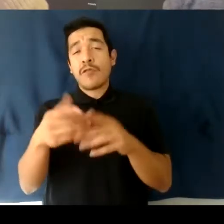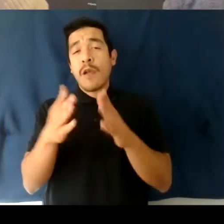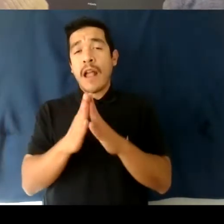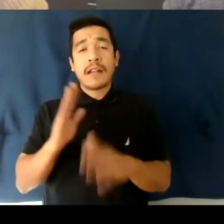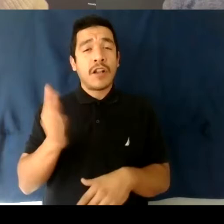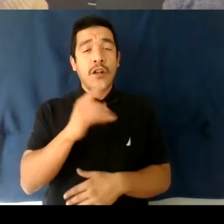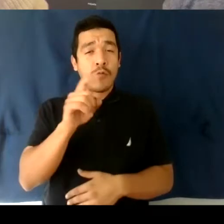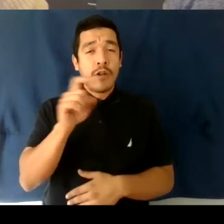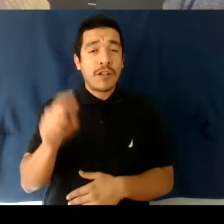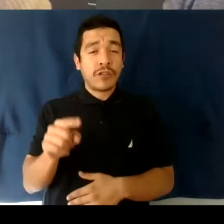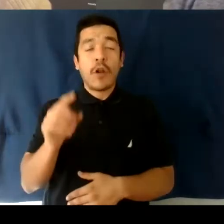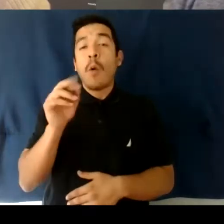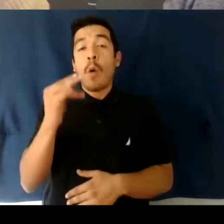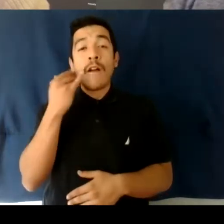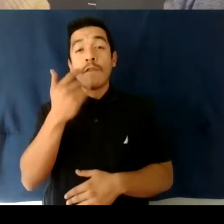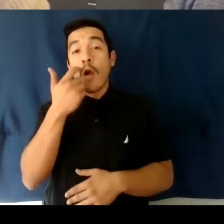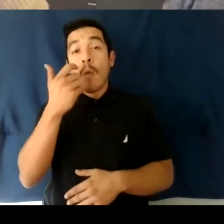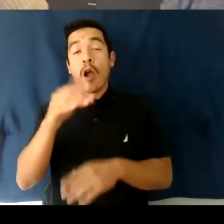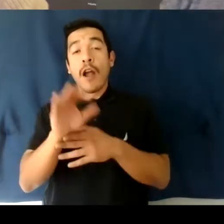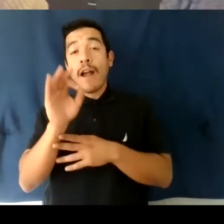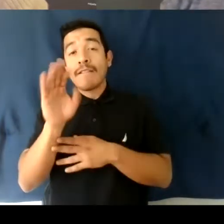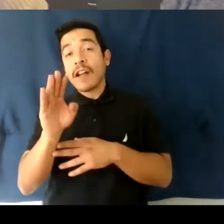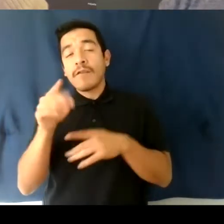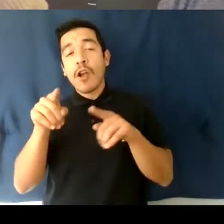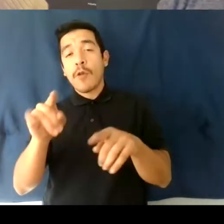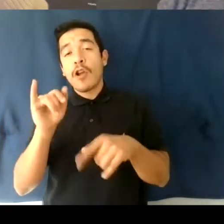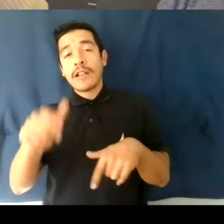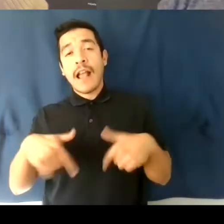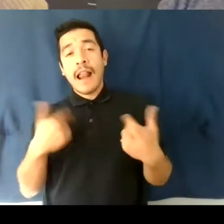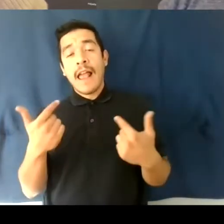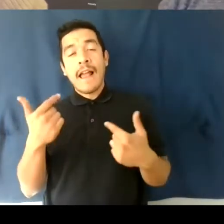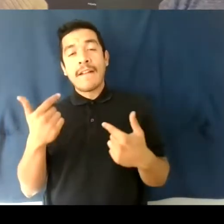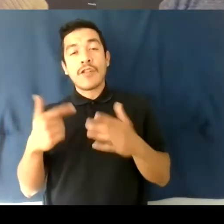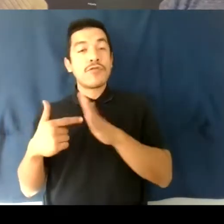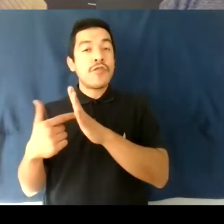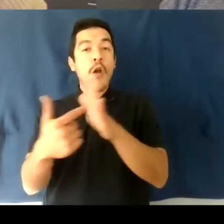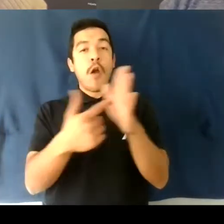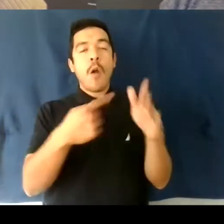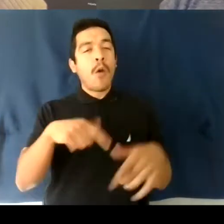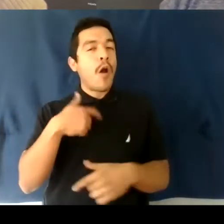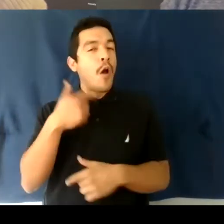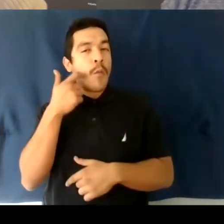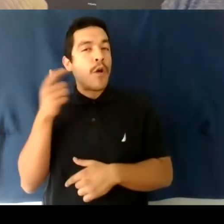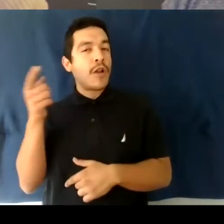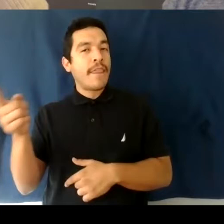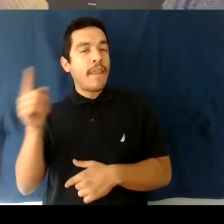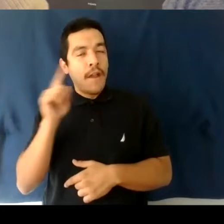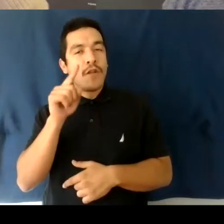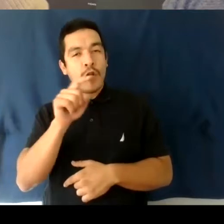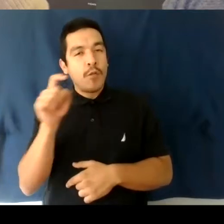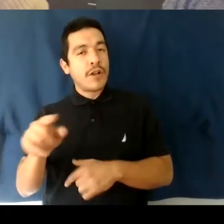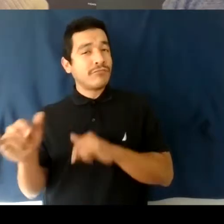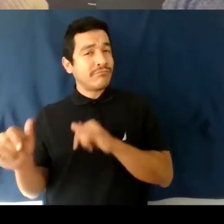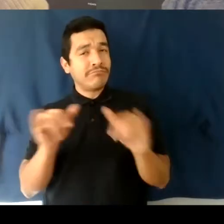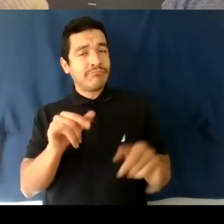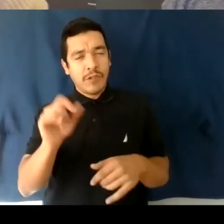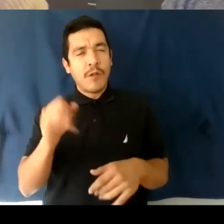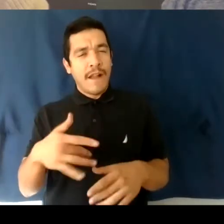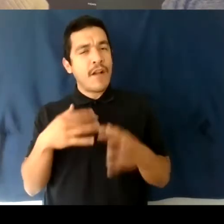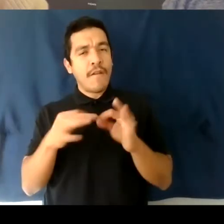question, or if you're watching us on Facebook during the live airing, we're monitoring over there for questions too. So feel free to put